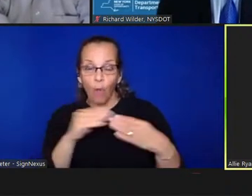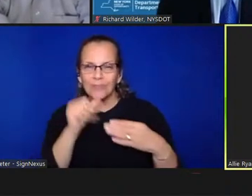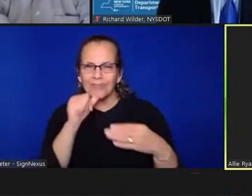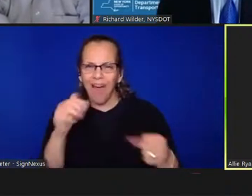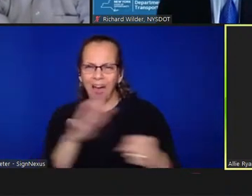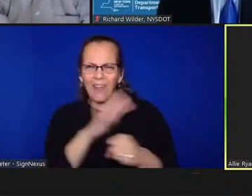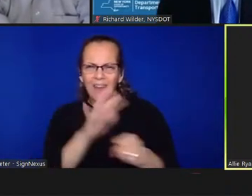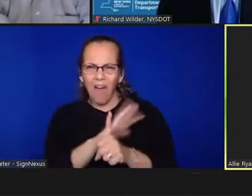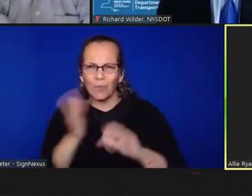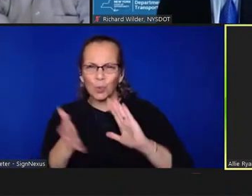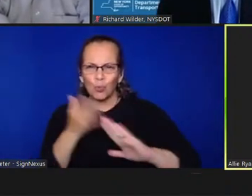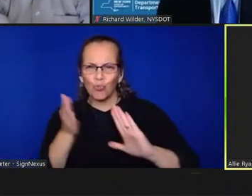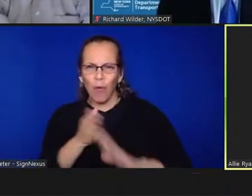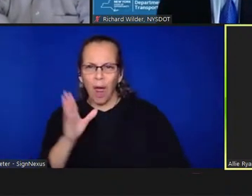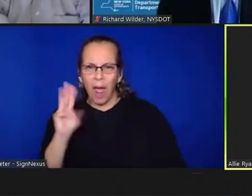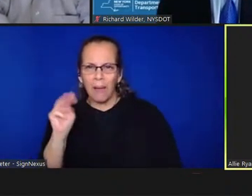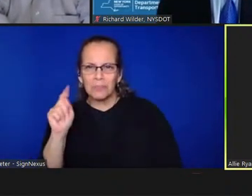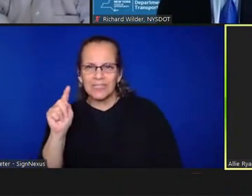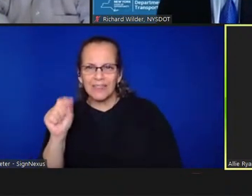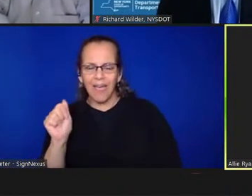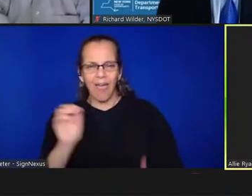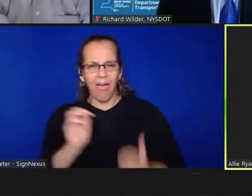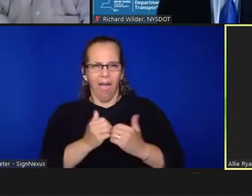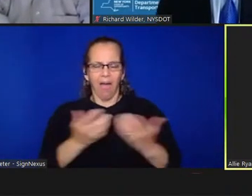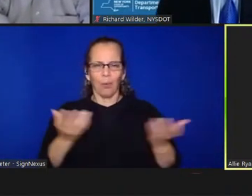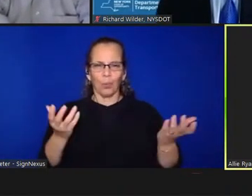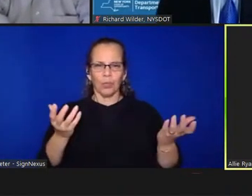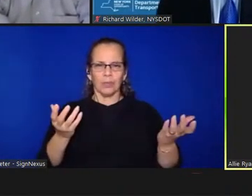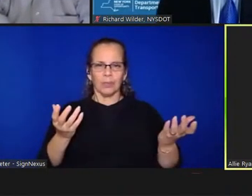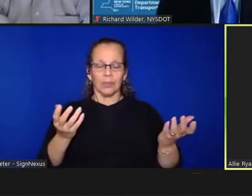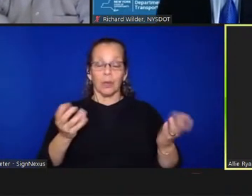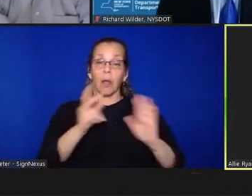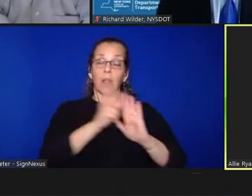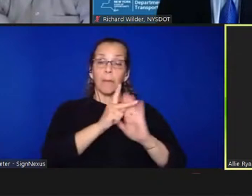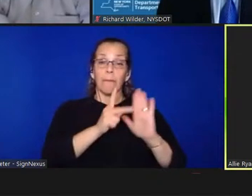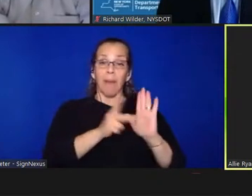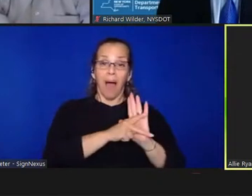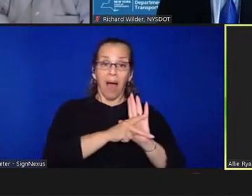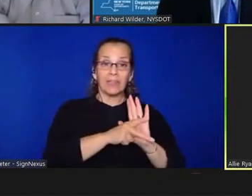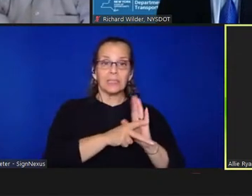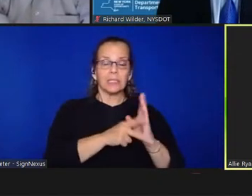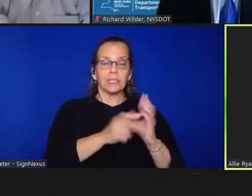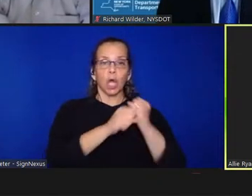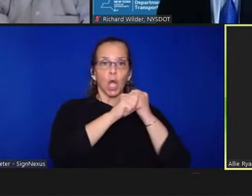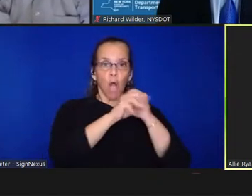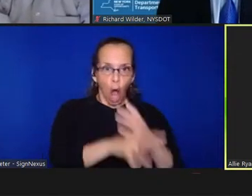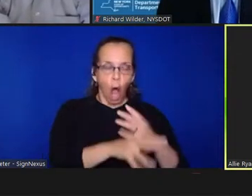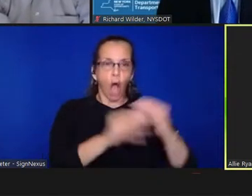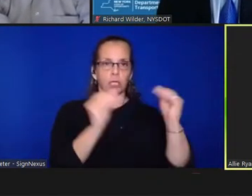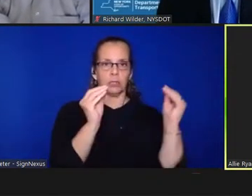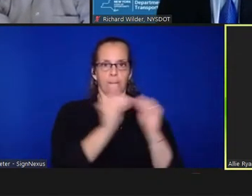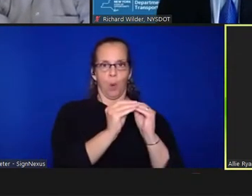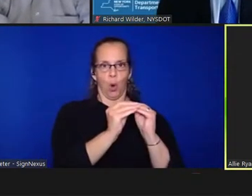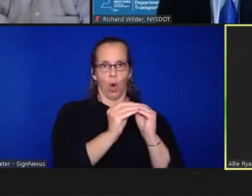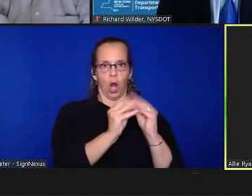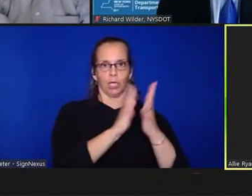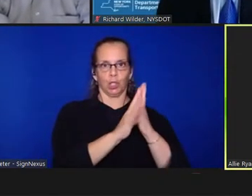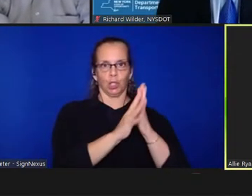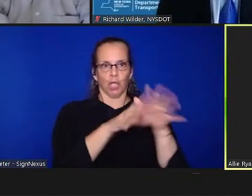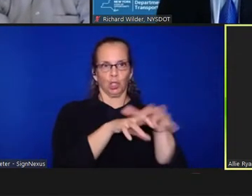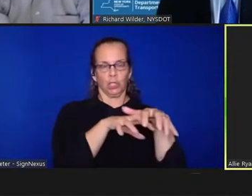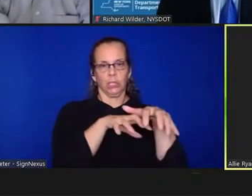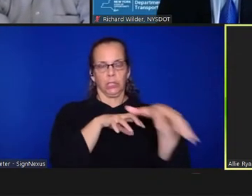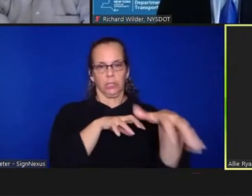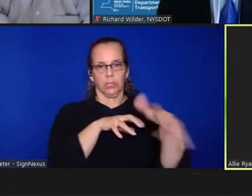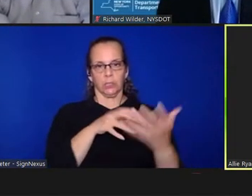MTA and recent New York City policies are causing more congestion the MTA presentation